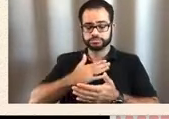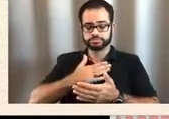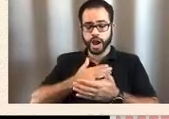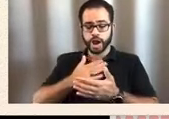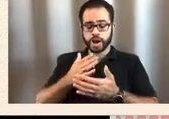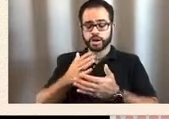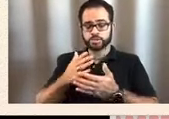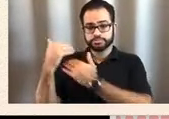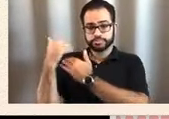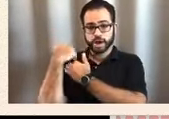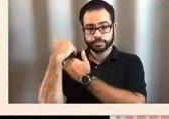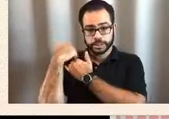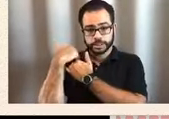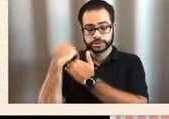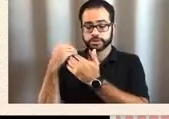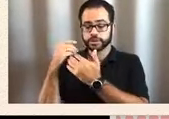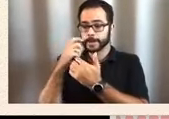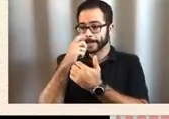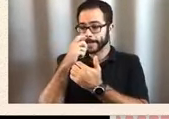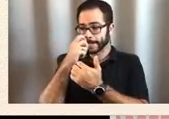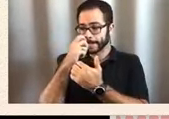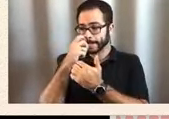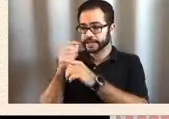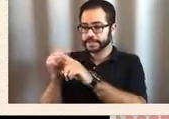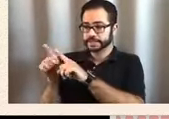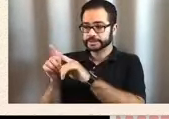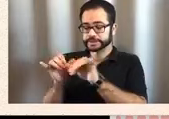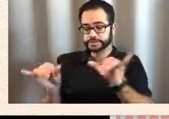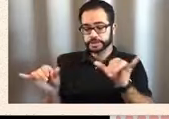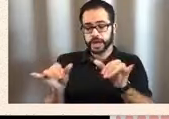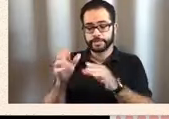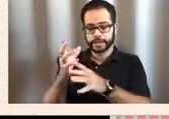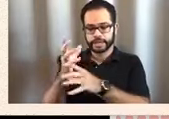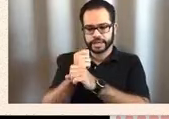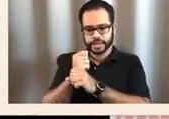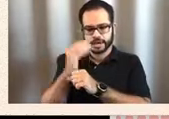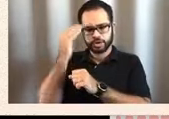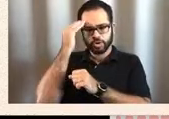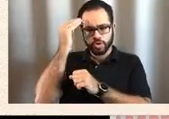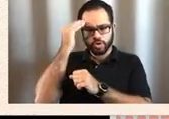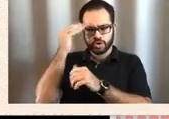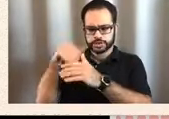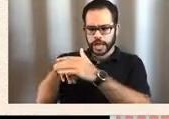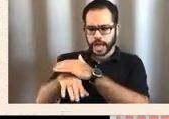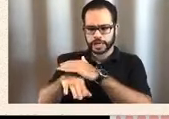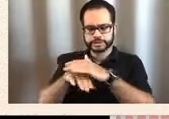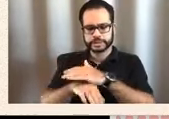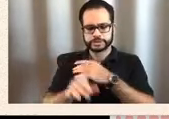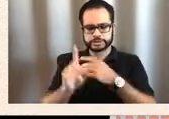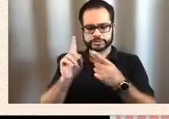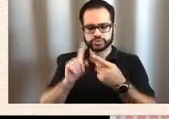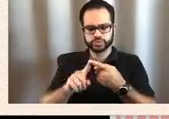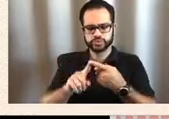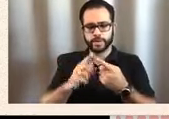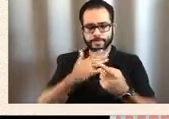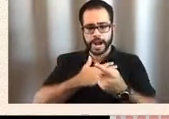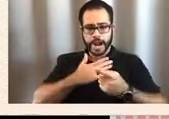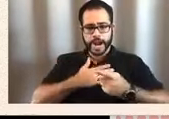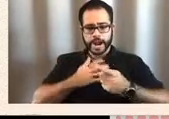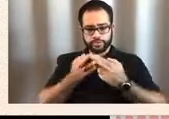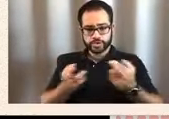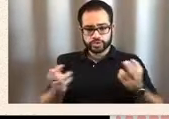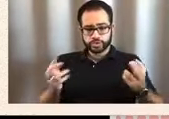and also gain access and knowledge to my resources to better